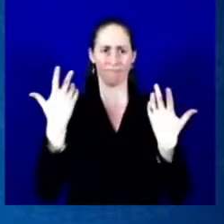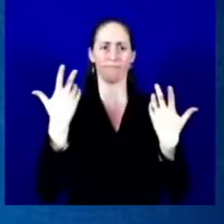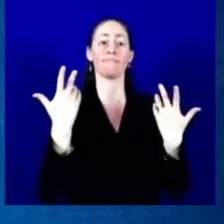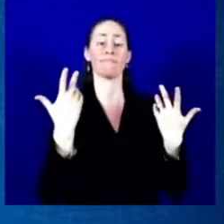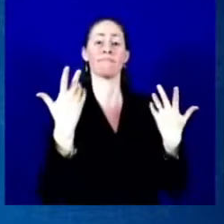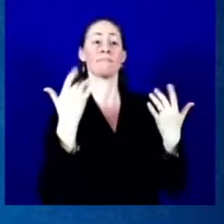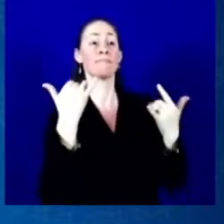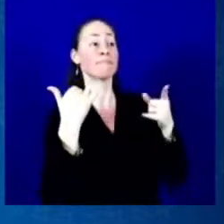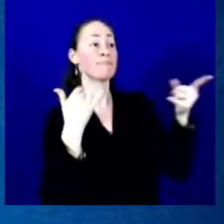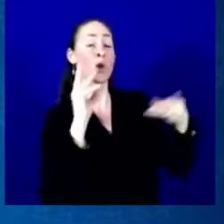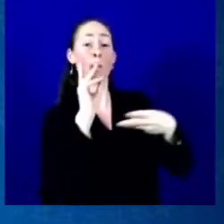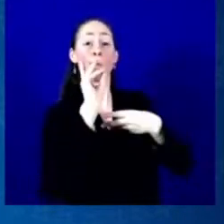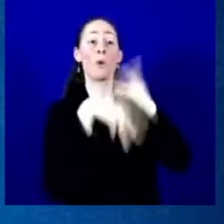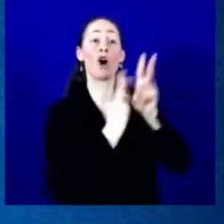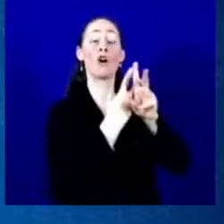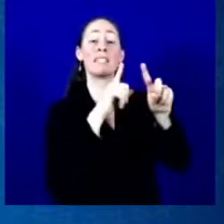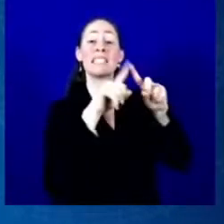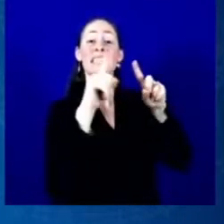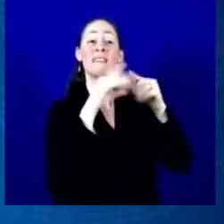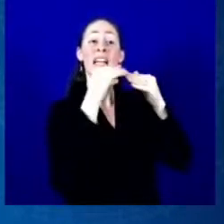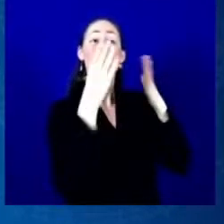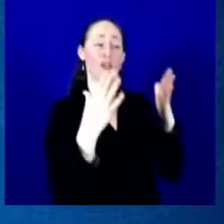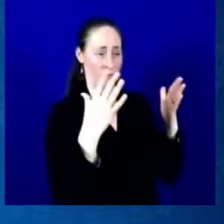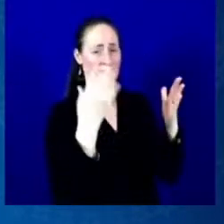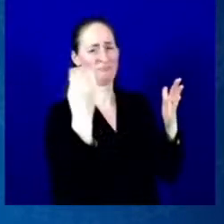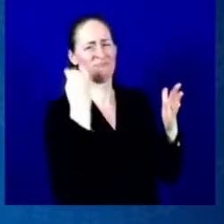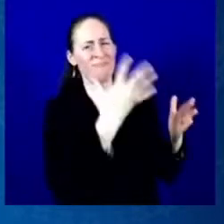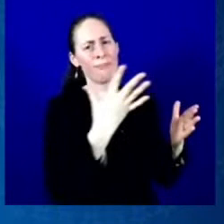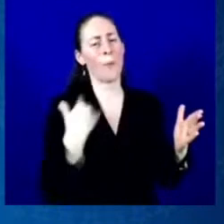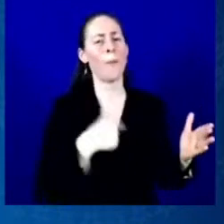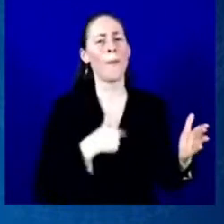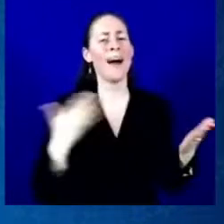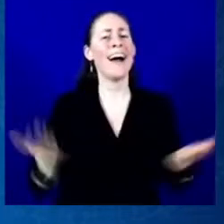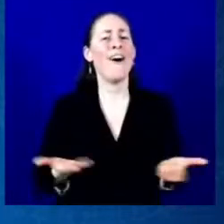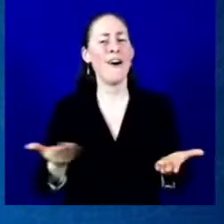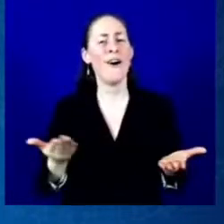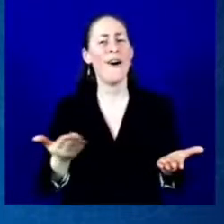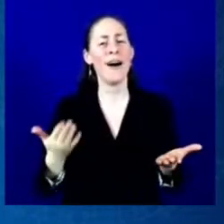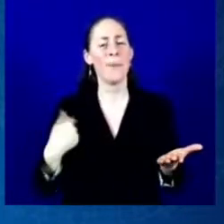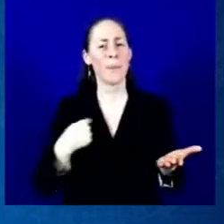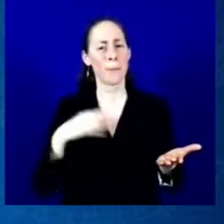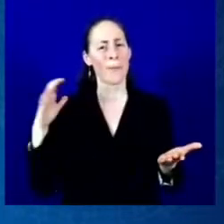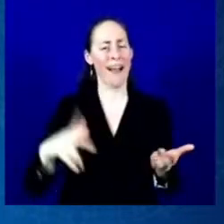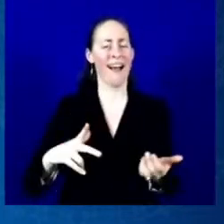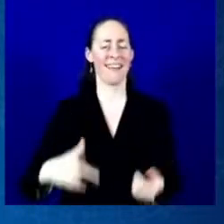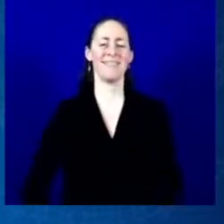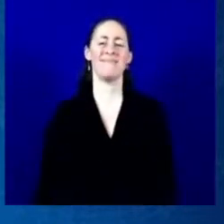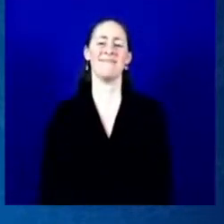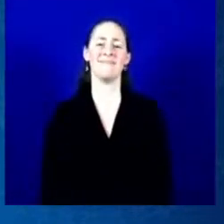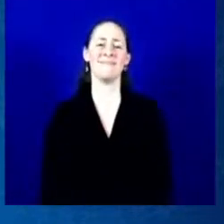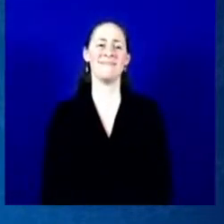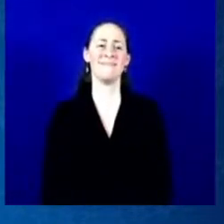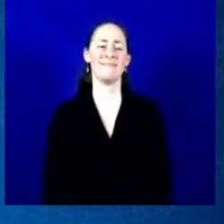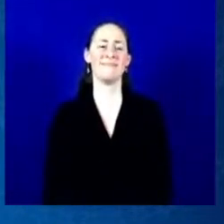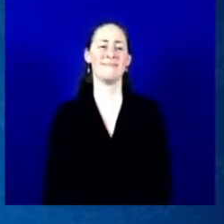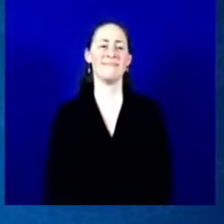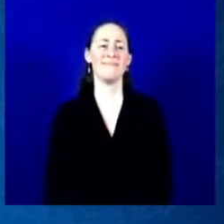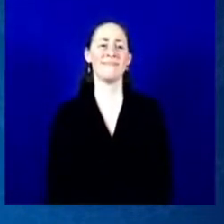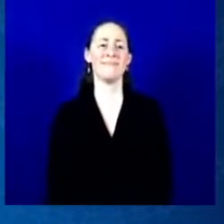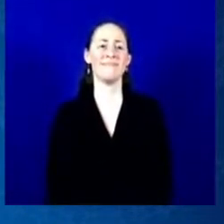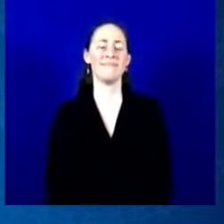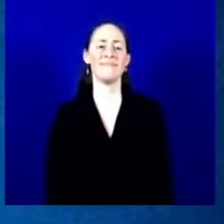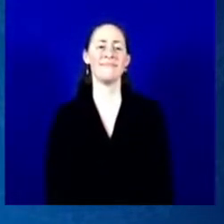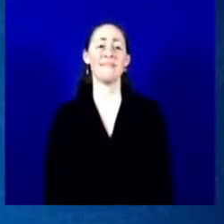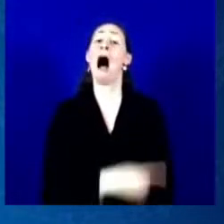that America's back. And you know what they say? The comment I hear most of all from them? So they say, we see America's